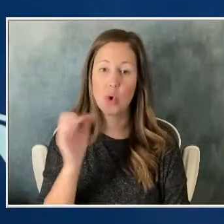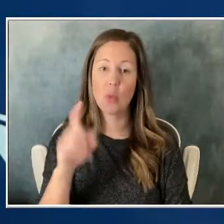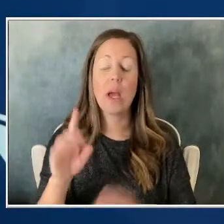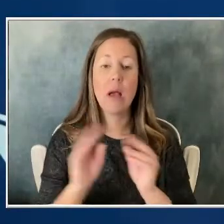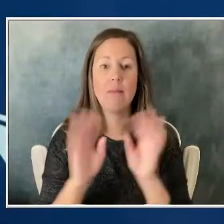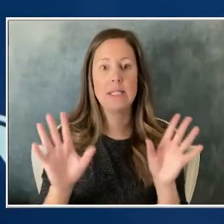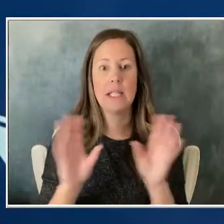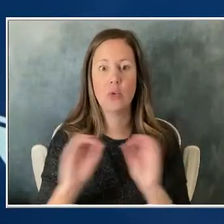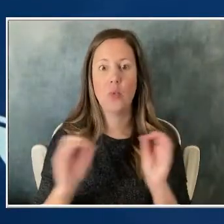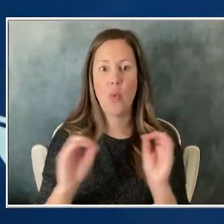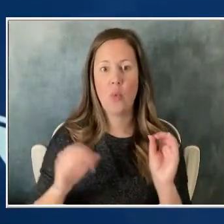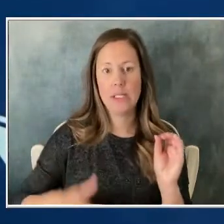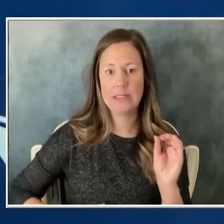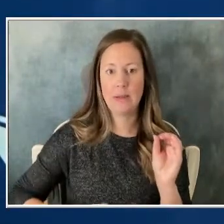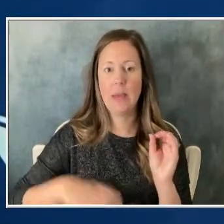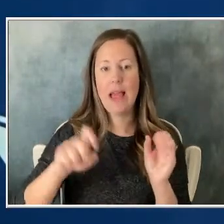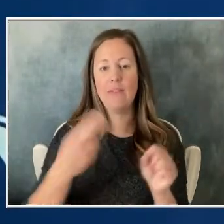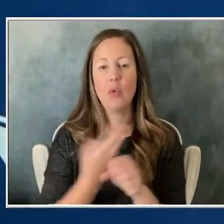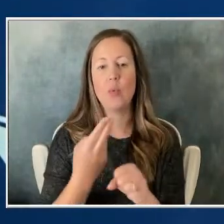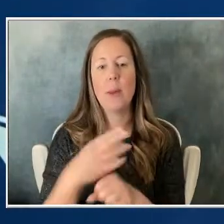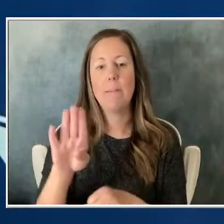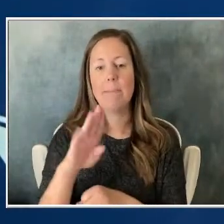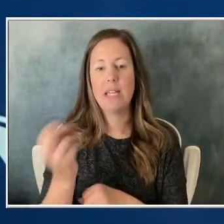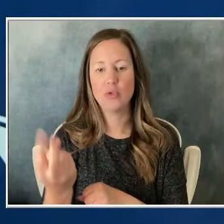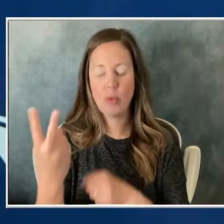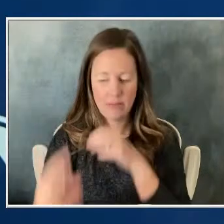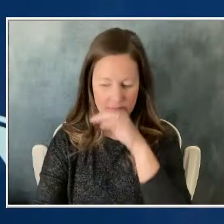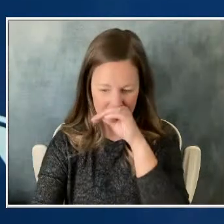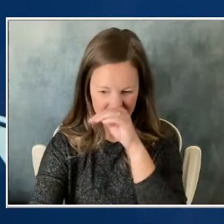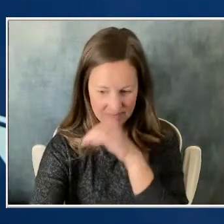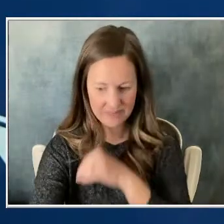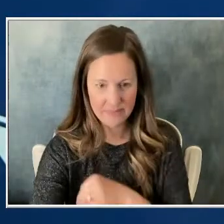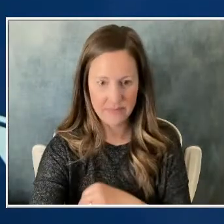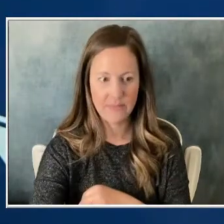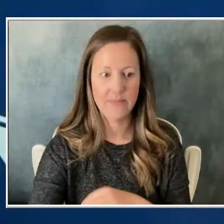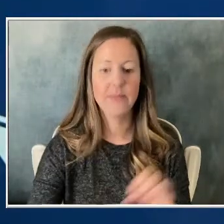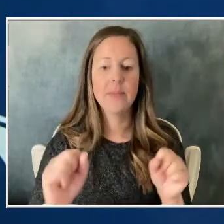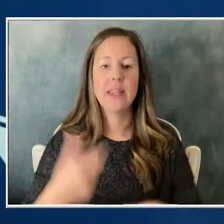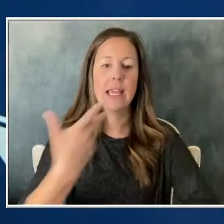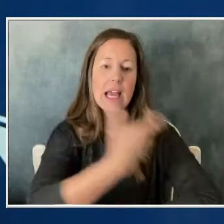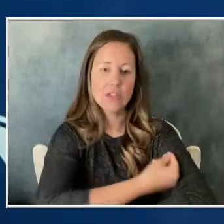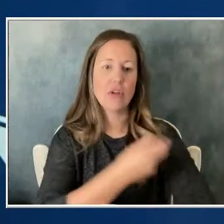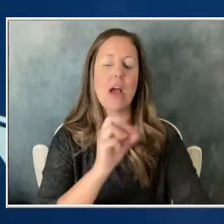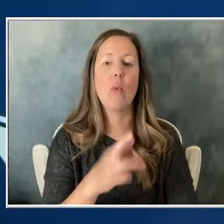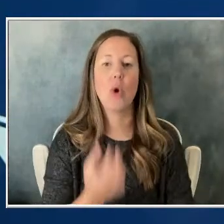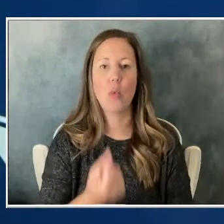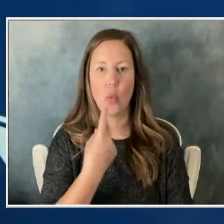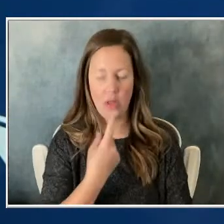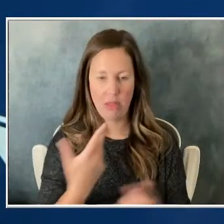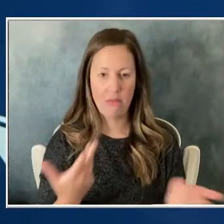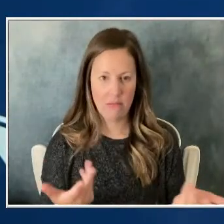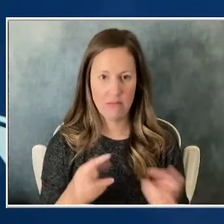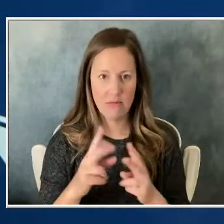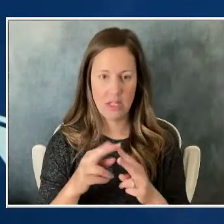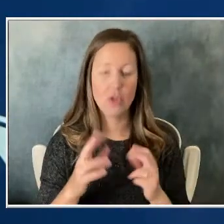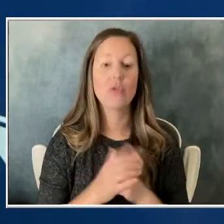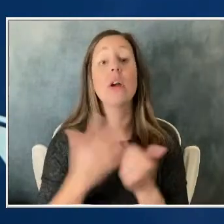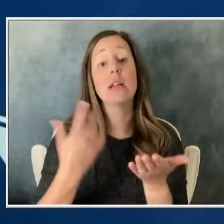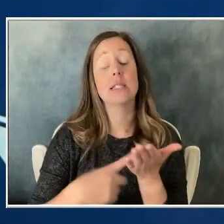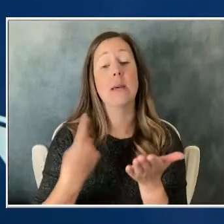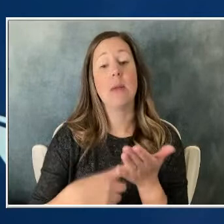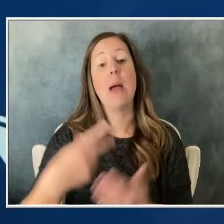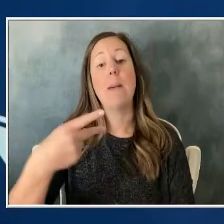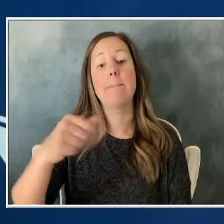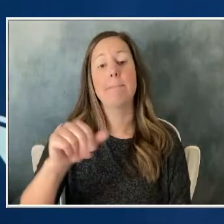something called B12. It can either be injected, but you can even take it orally, so that's an important point. Sometimes the pancreas doesn't work